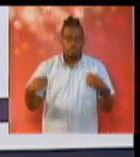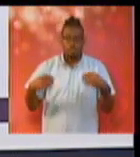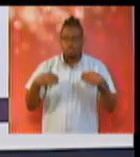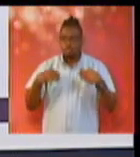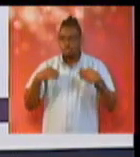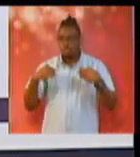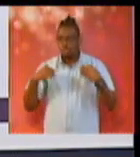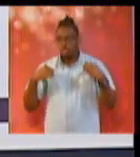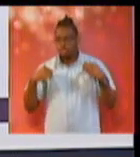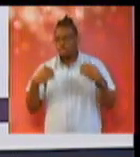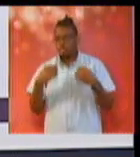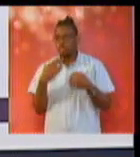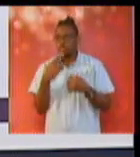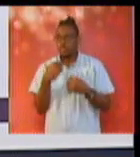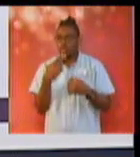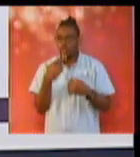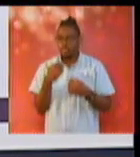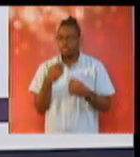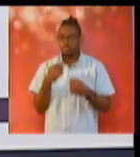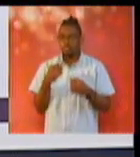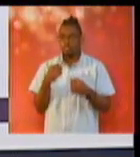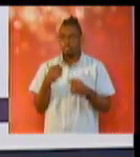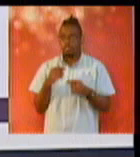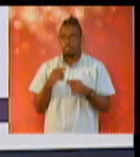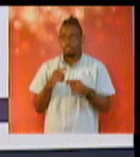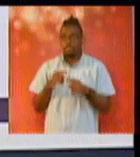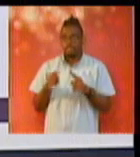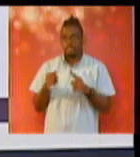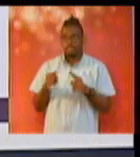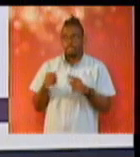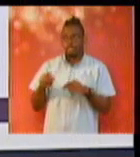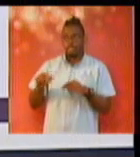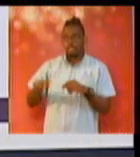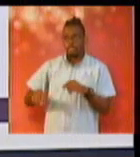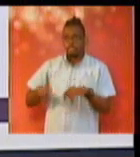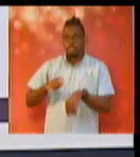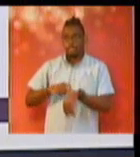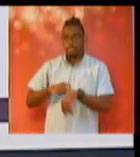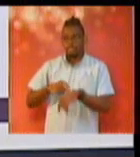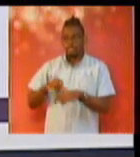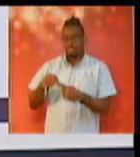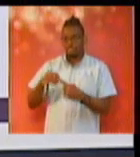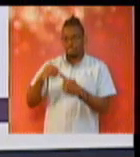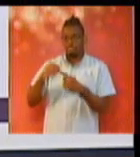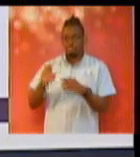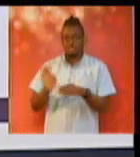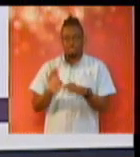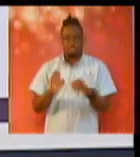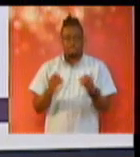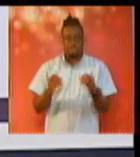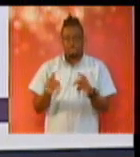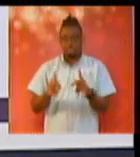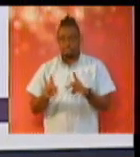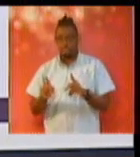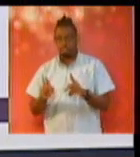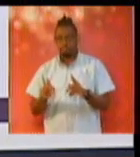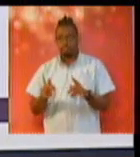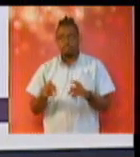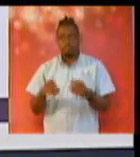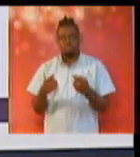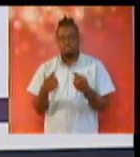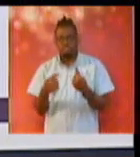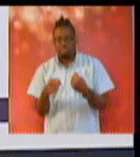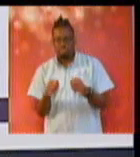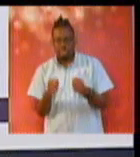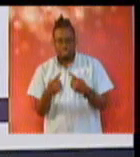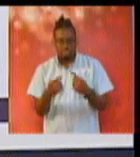etc., especially in busy indoor centers. This time around, avoid shopping right before the festival as stores are